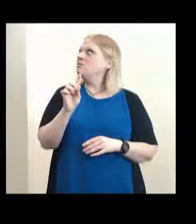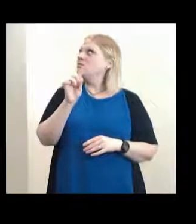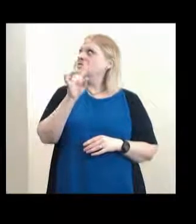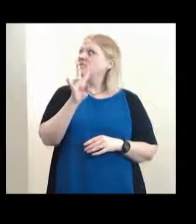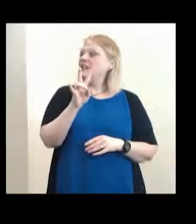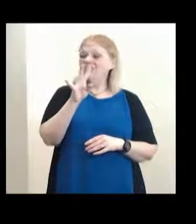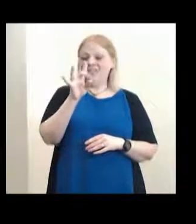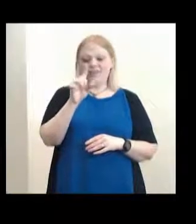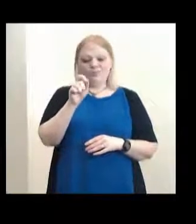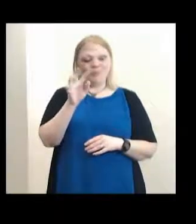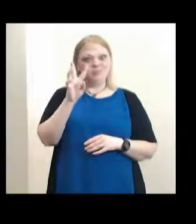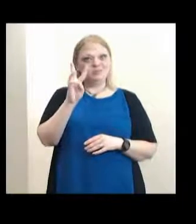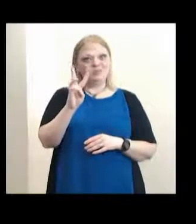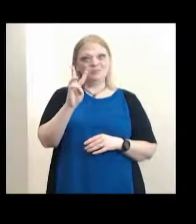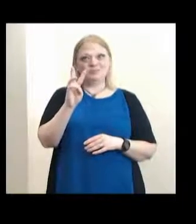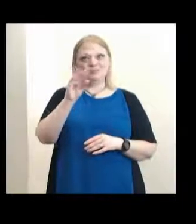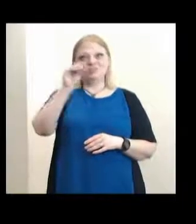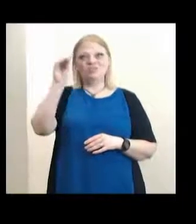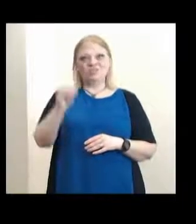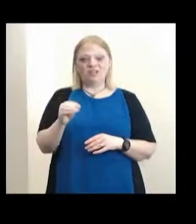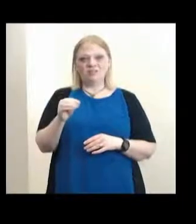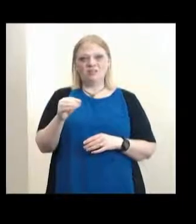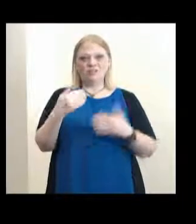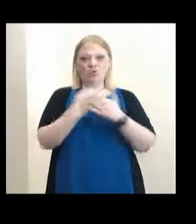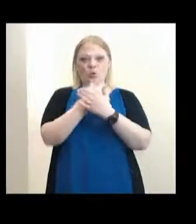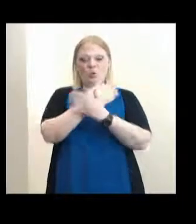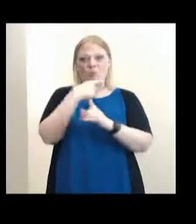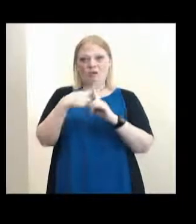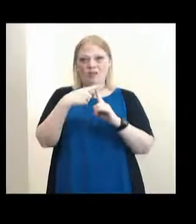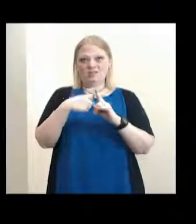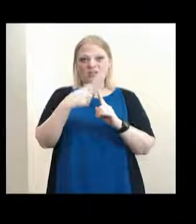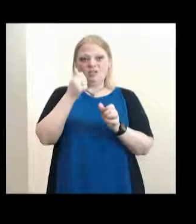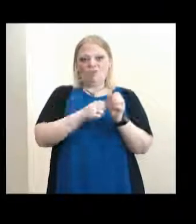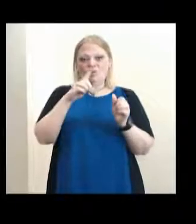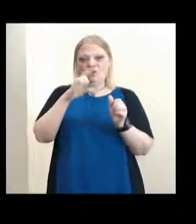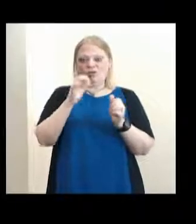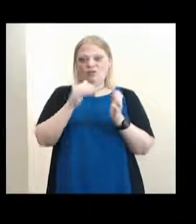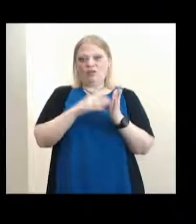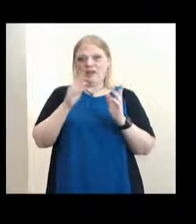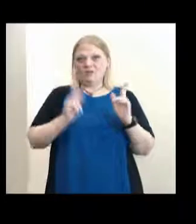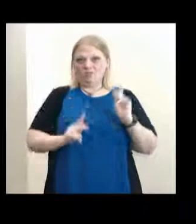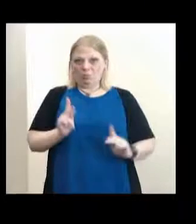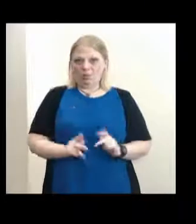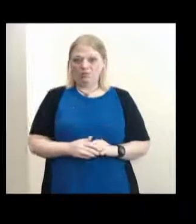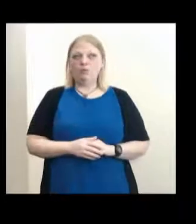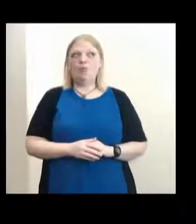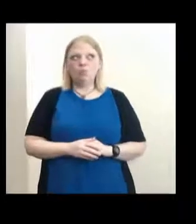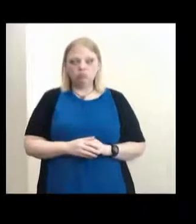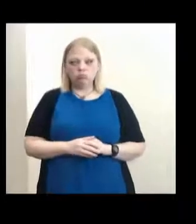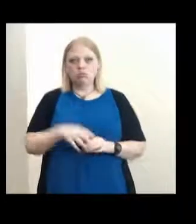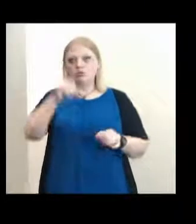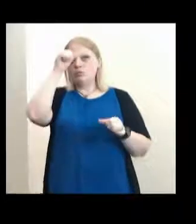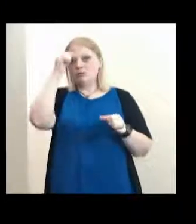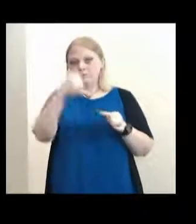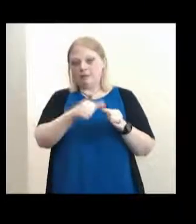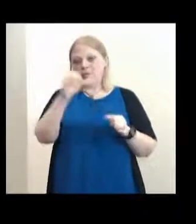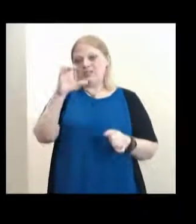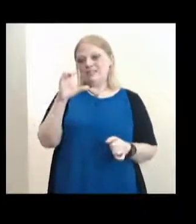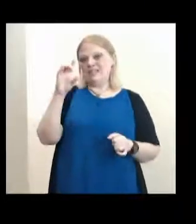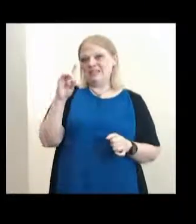378.6% of new cases per 100,000 population over a 7-day period. Remember, the